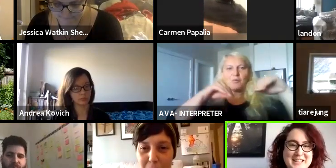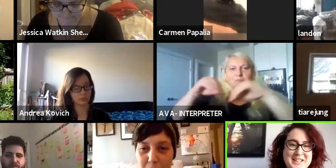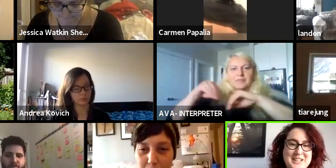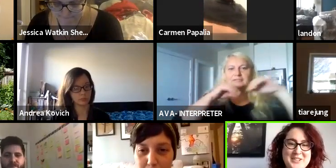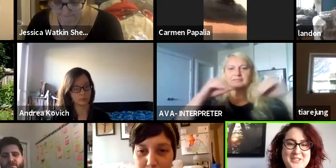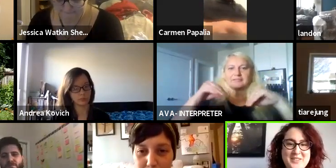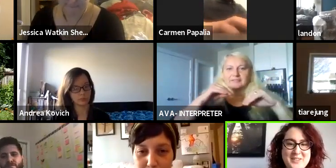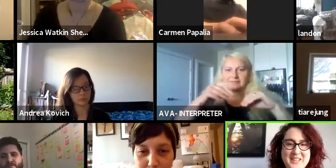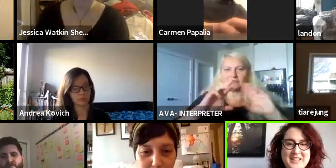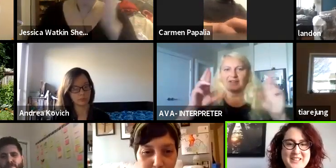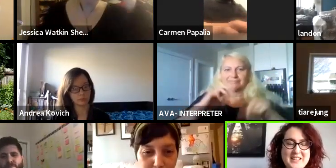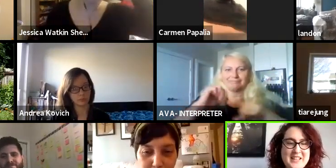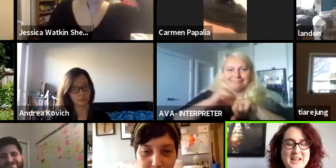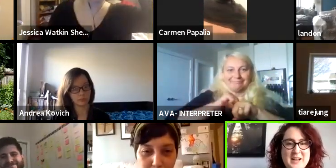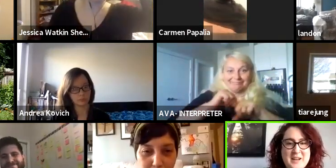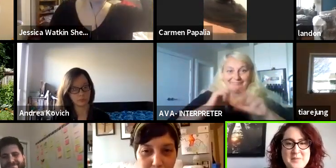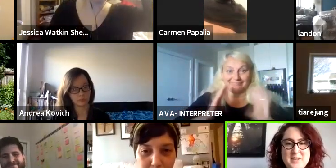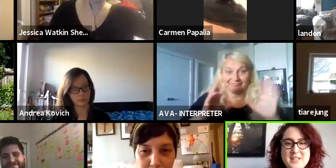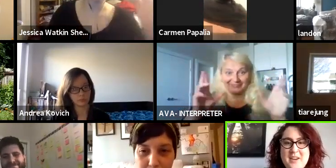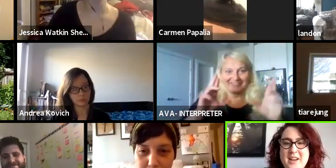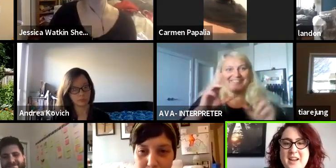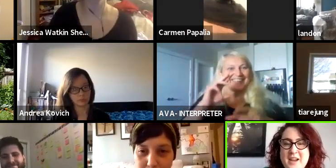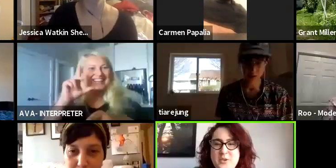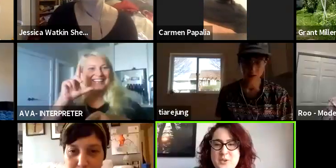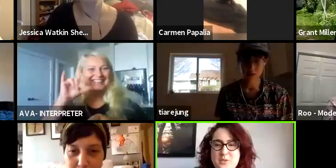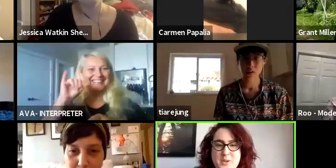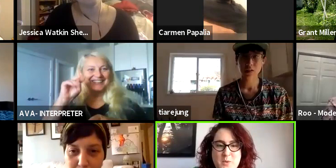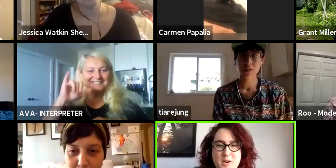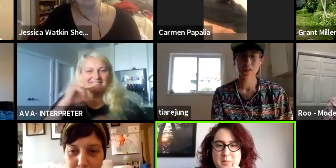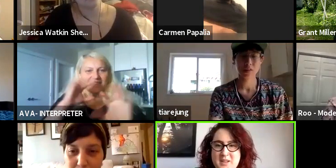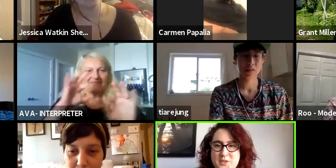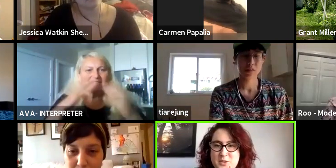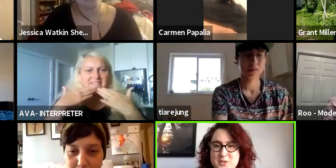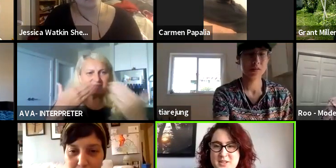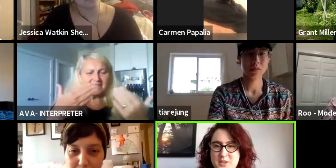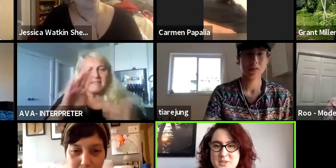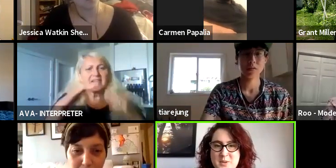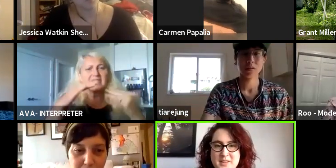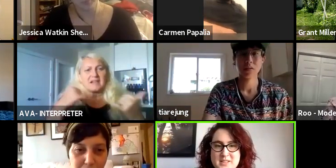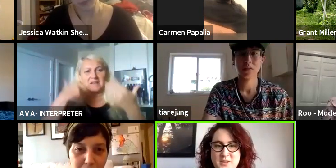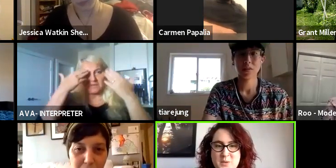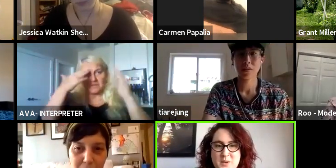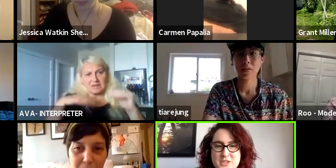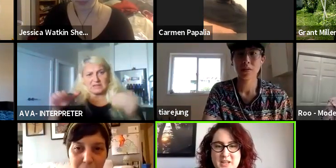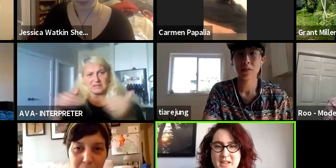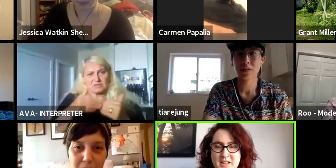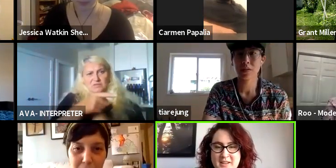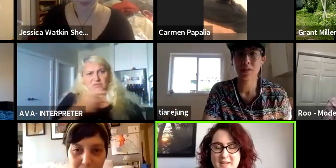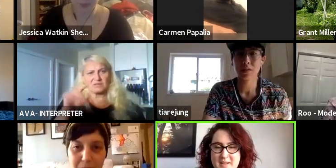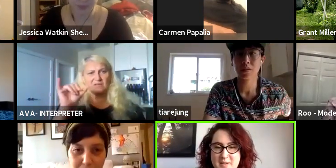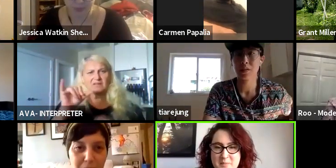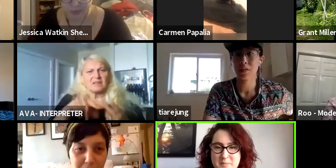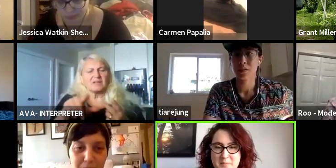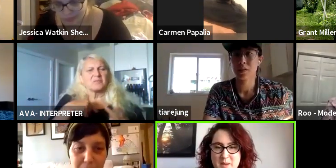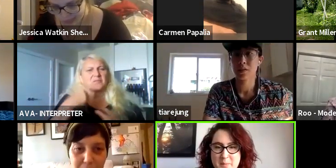Great. Thank you, everyone. Tiari, I don't know if we want to be introducing you as well. That's the only question I